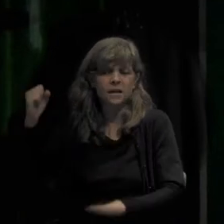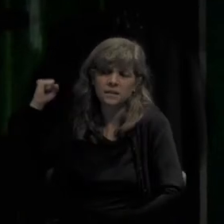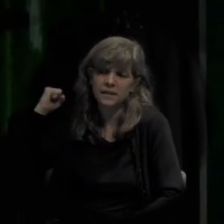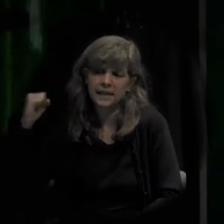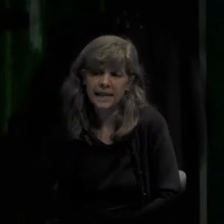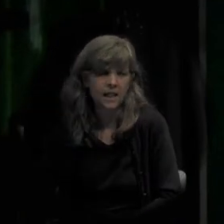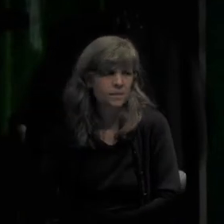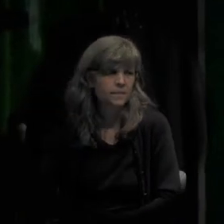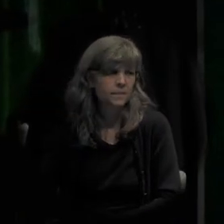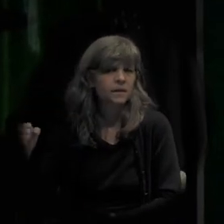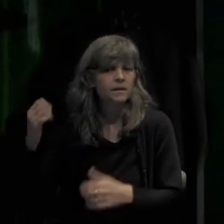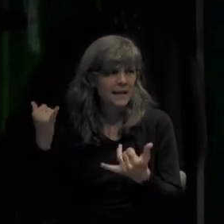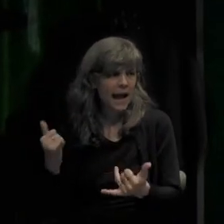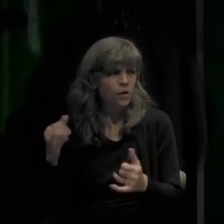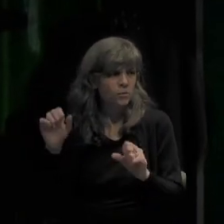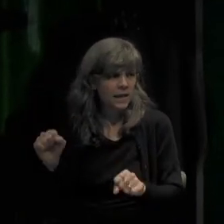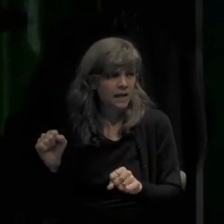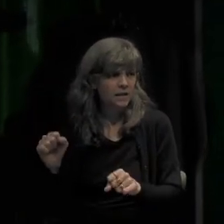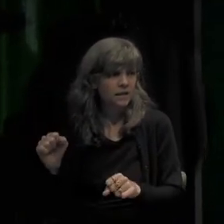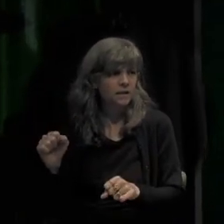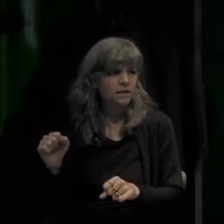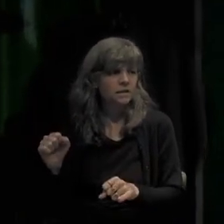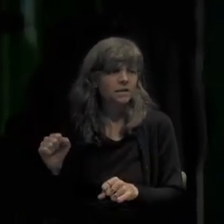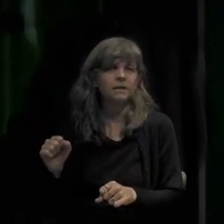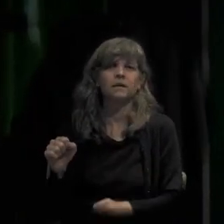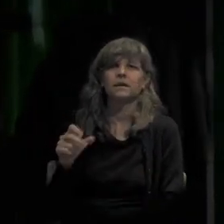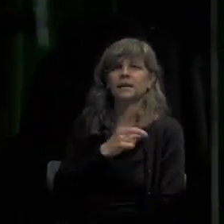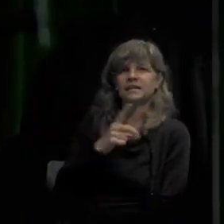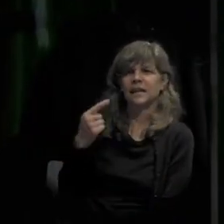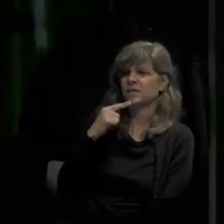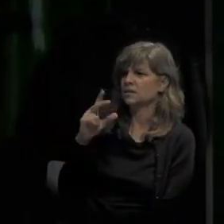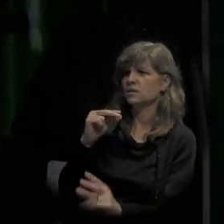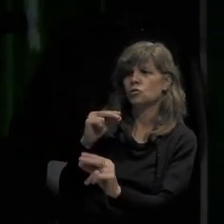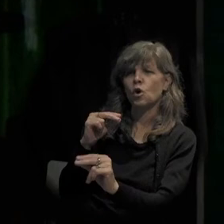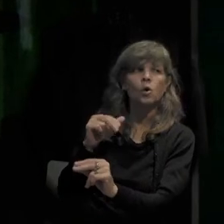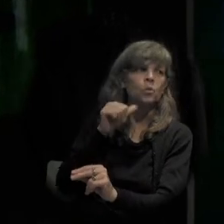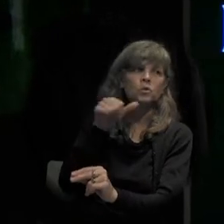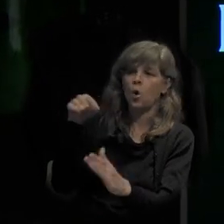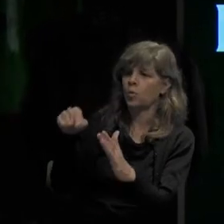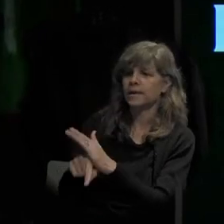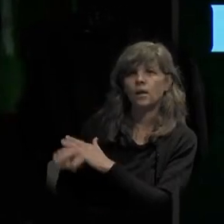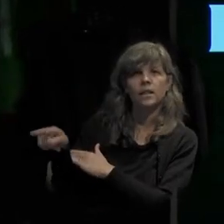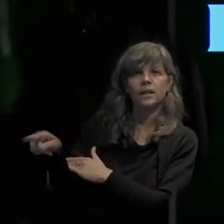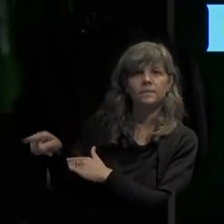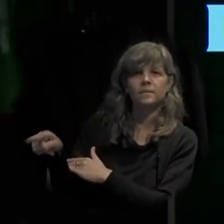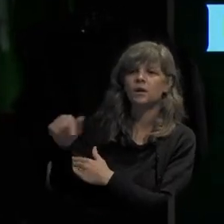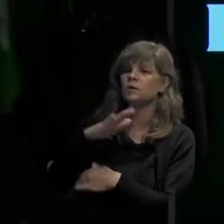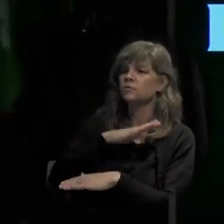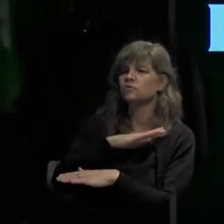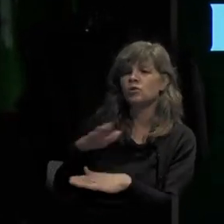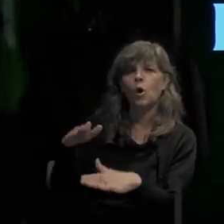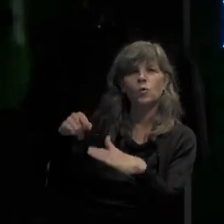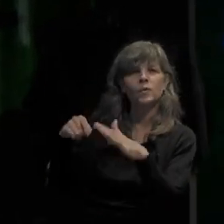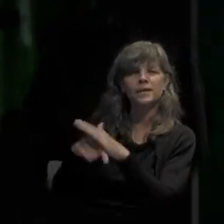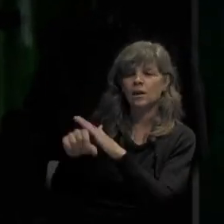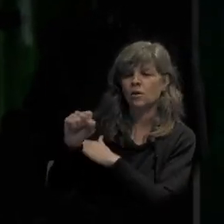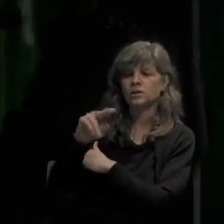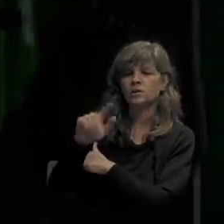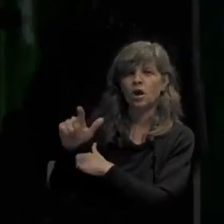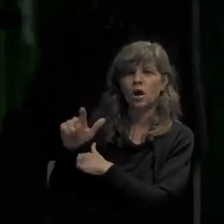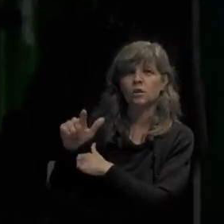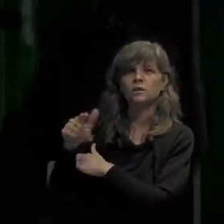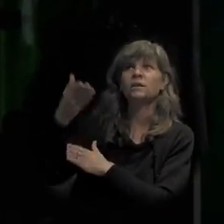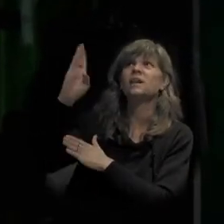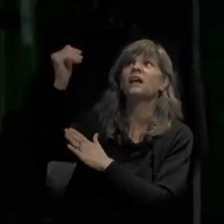strike twice. But David said to Abishai, do not destroy him, for who can put out his hand against the Lord's anointed and be